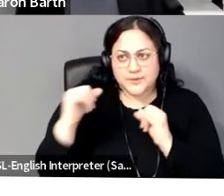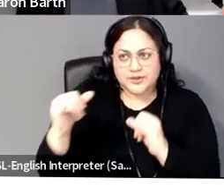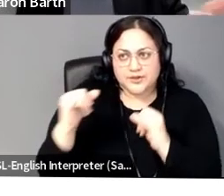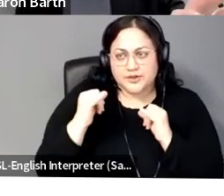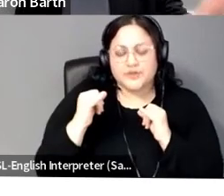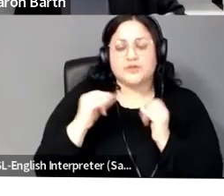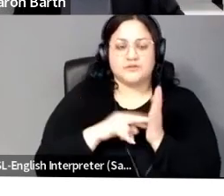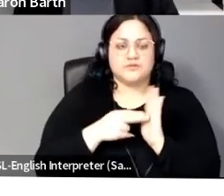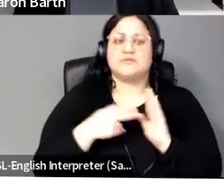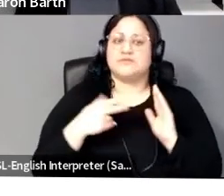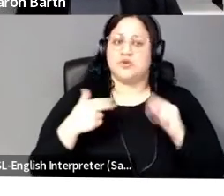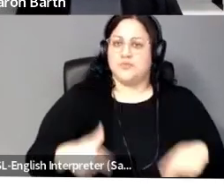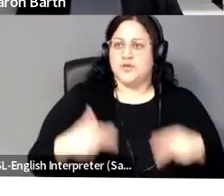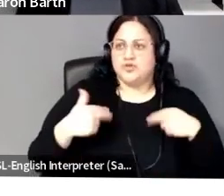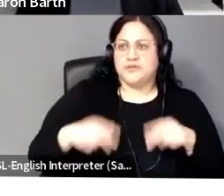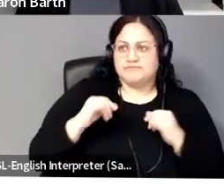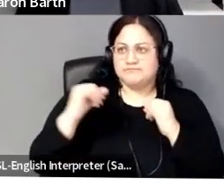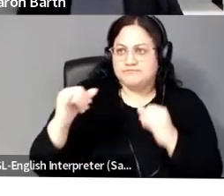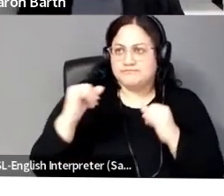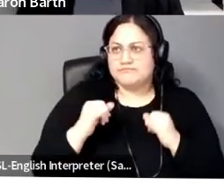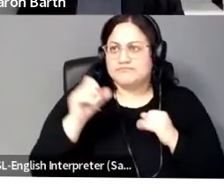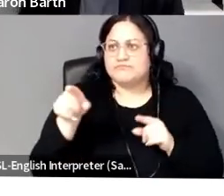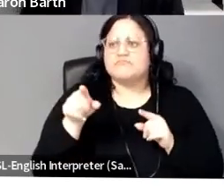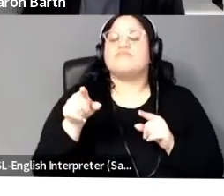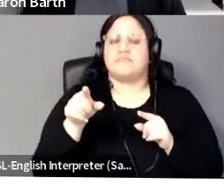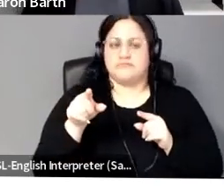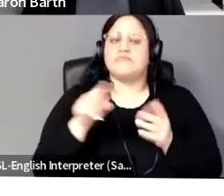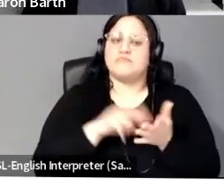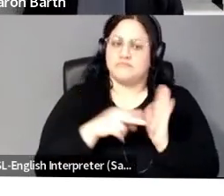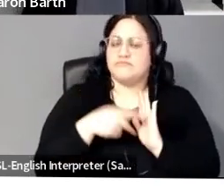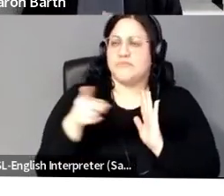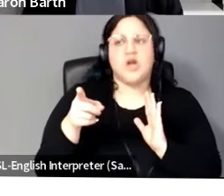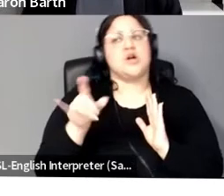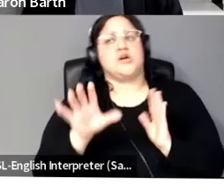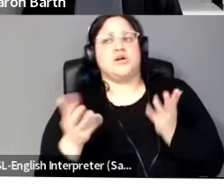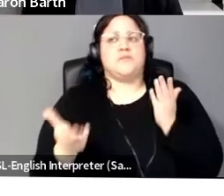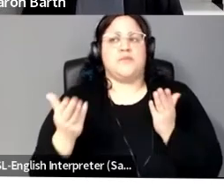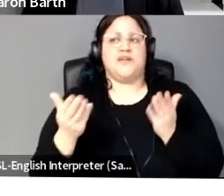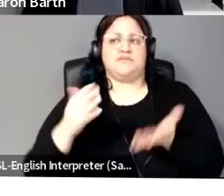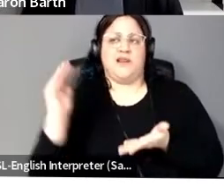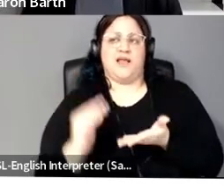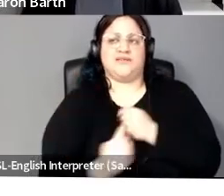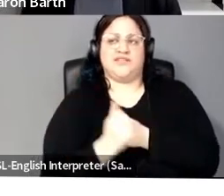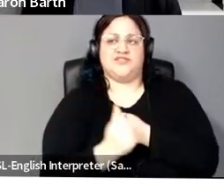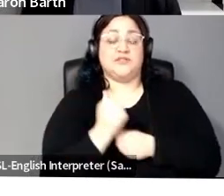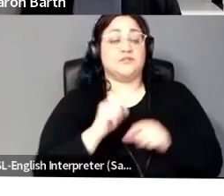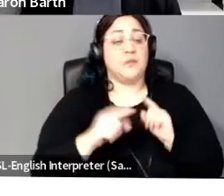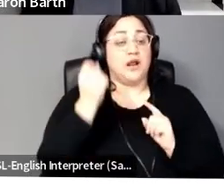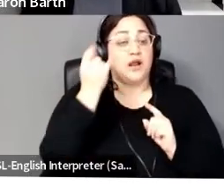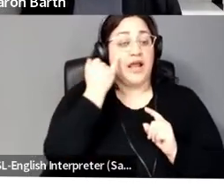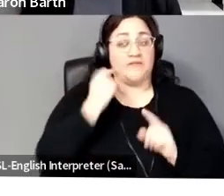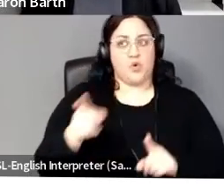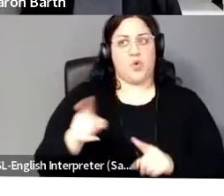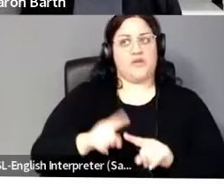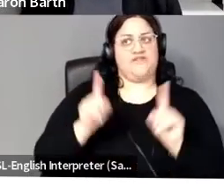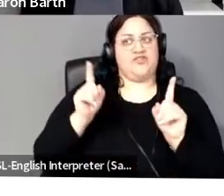very likely to be a threat. And actually that worked pretty well in these proto-cultures, proto-communities that we